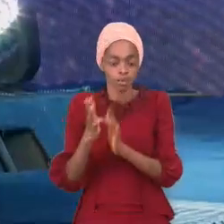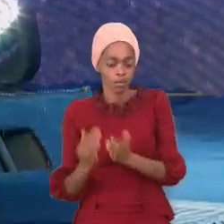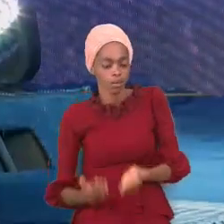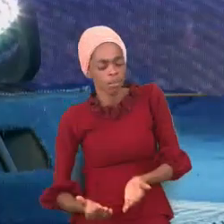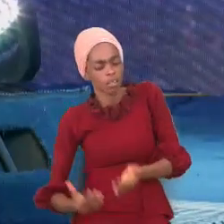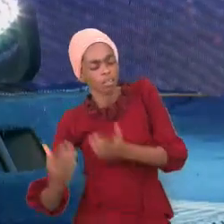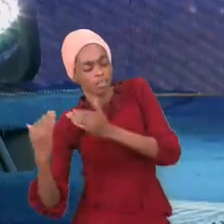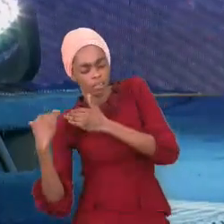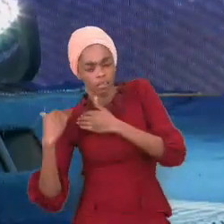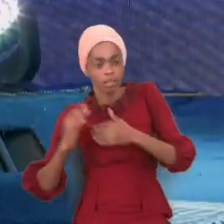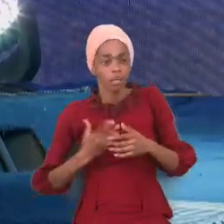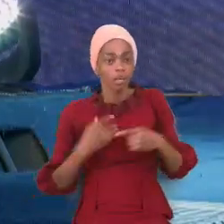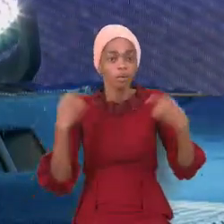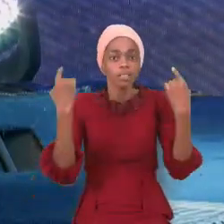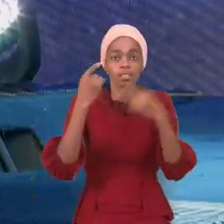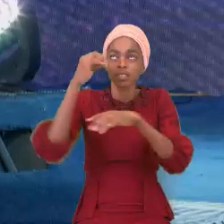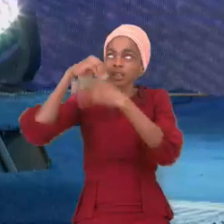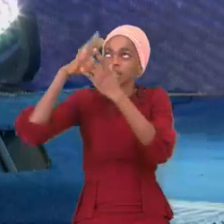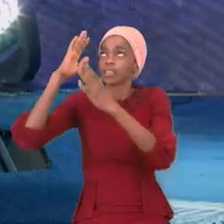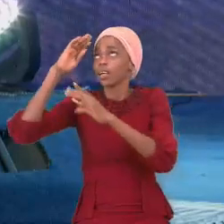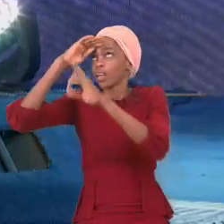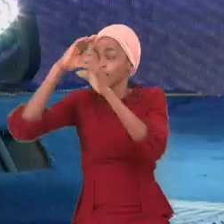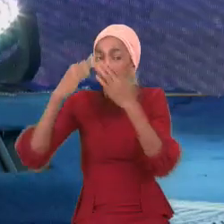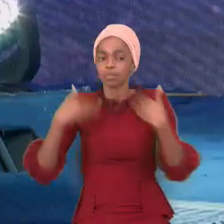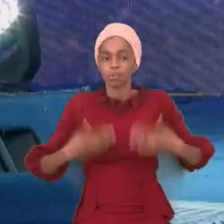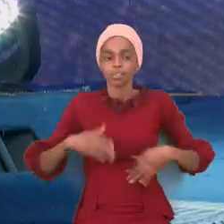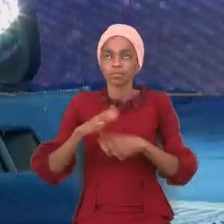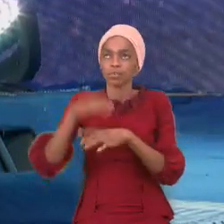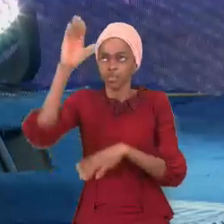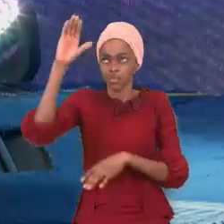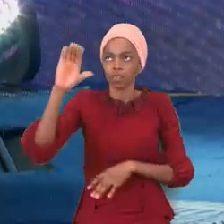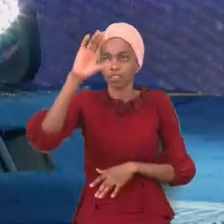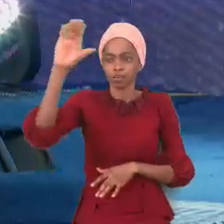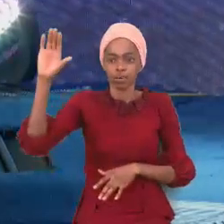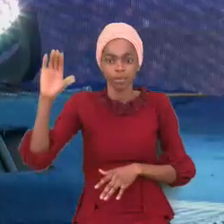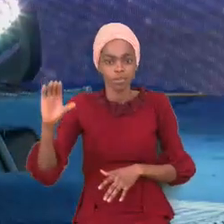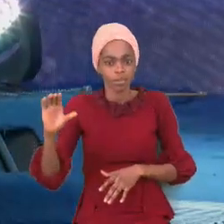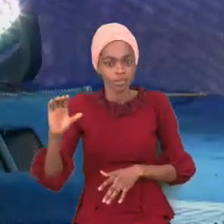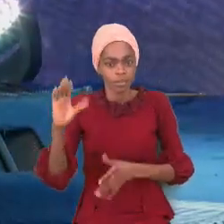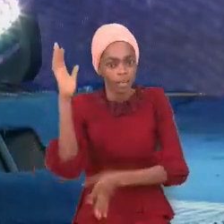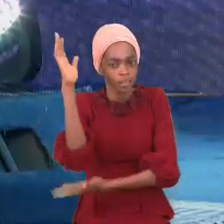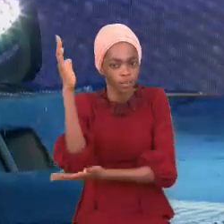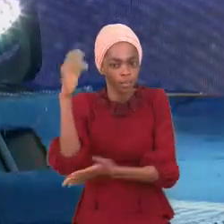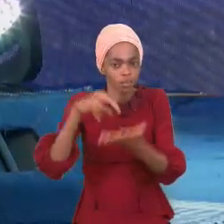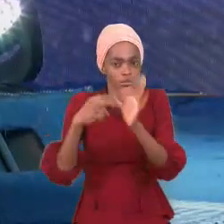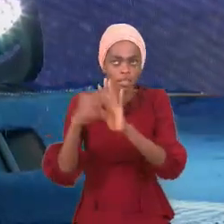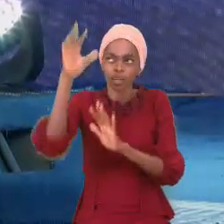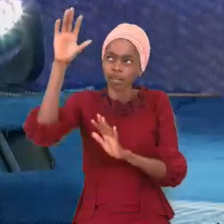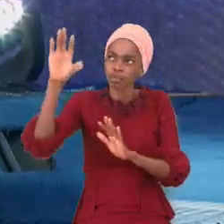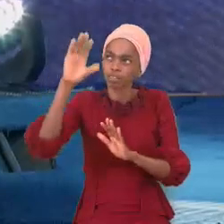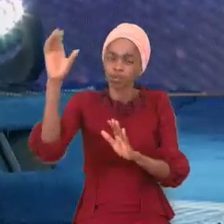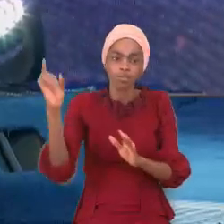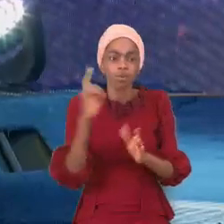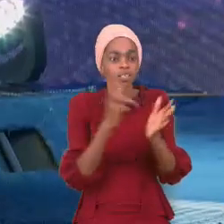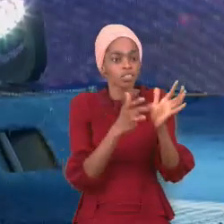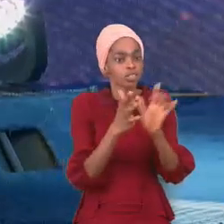sins in his body on the tree. On the tree. That means the cross on which Christ died